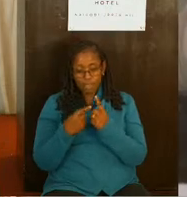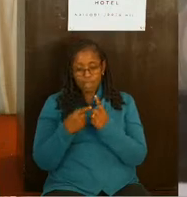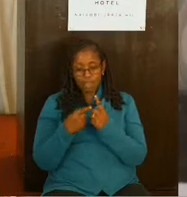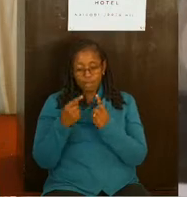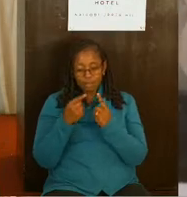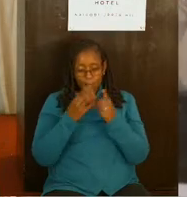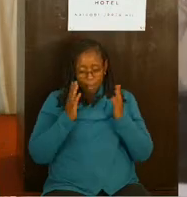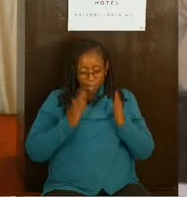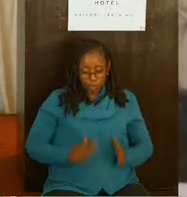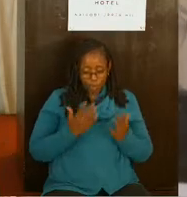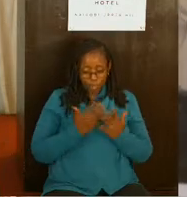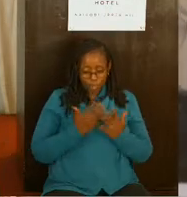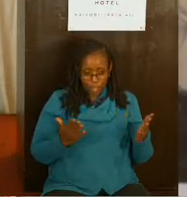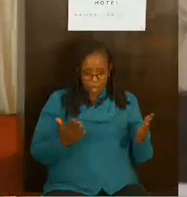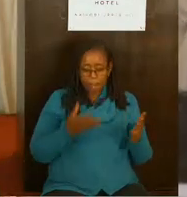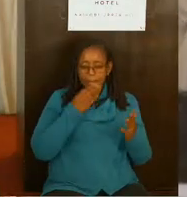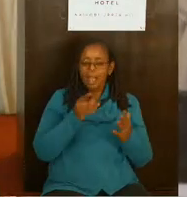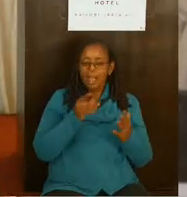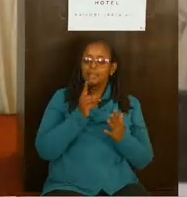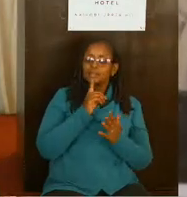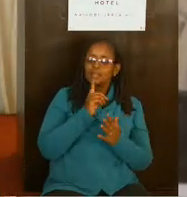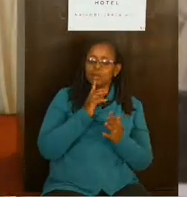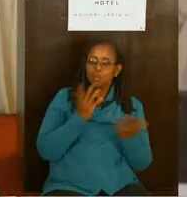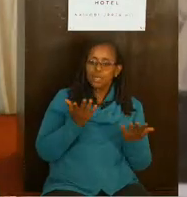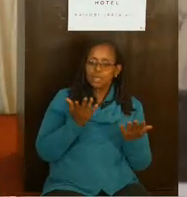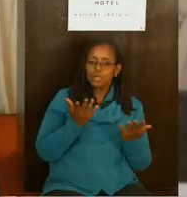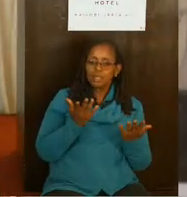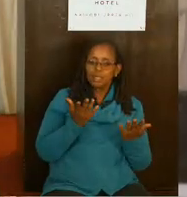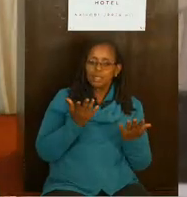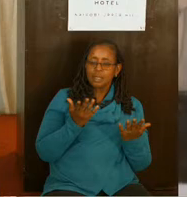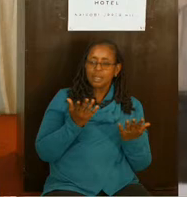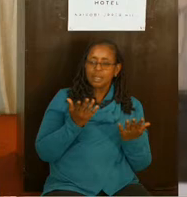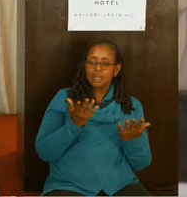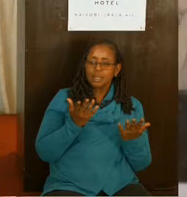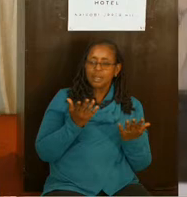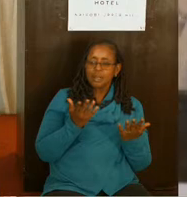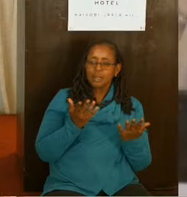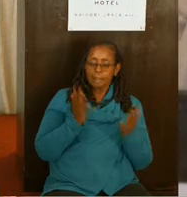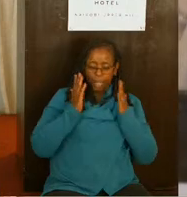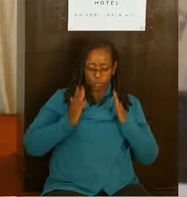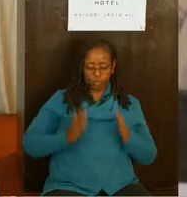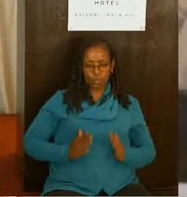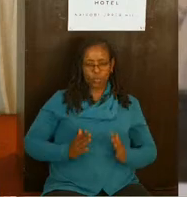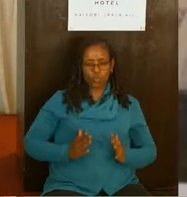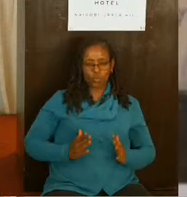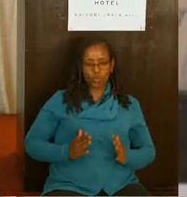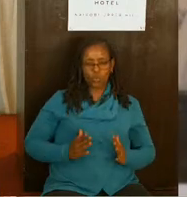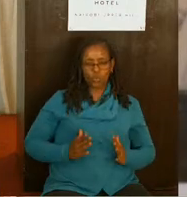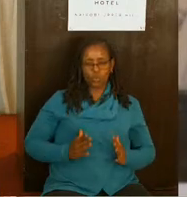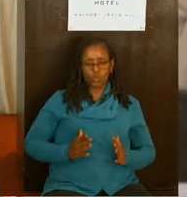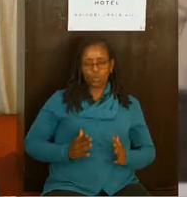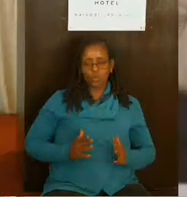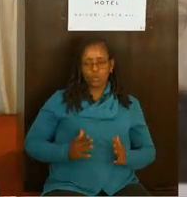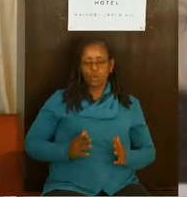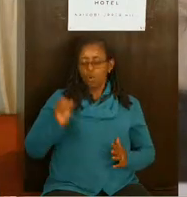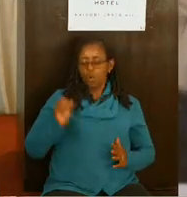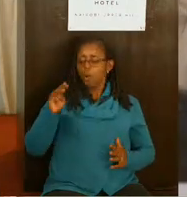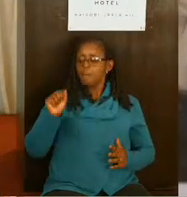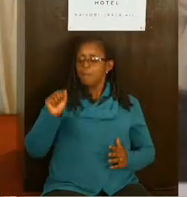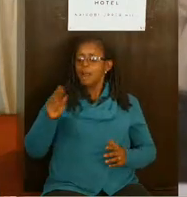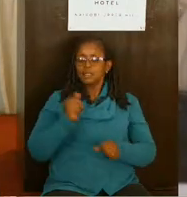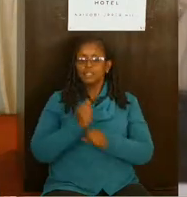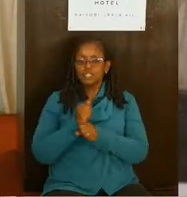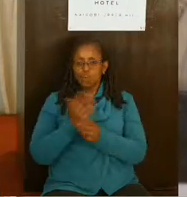was personal the man said to him it was actually personal what did what did the California Omar did